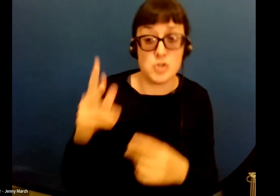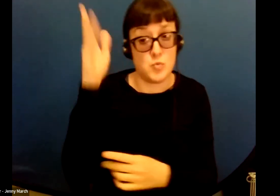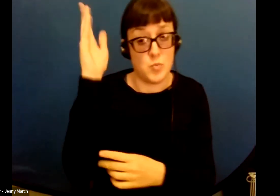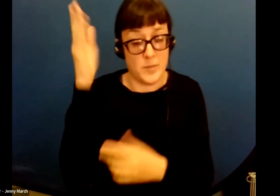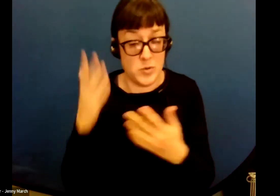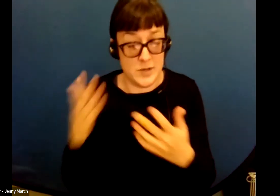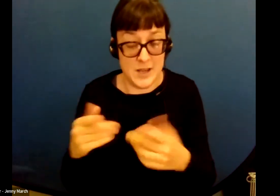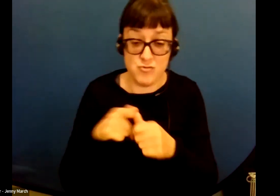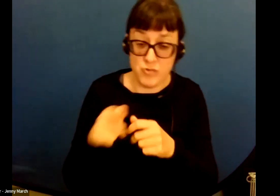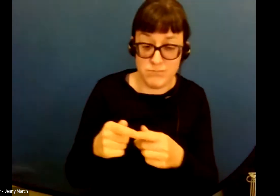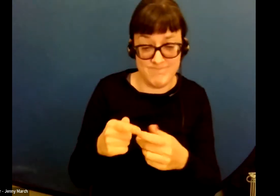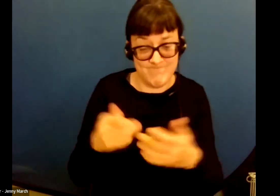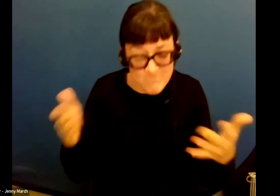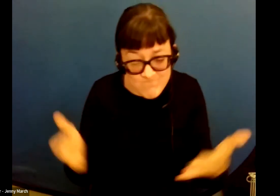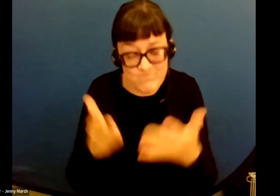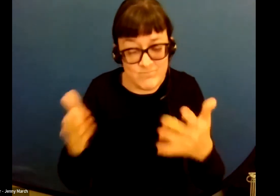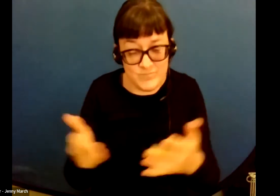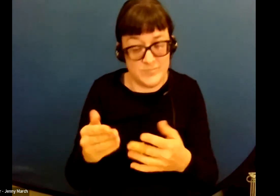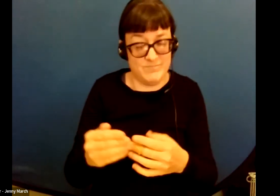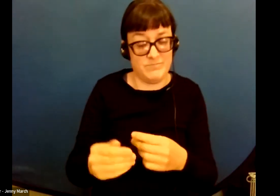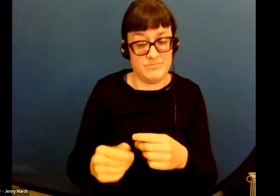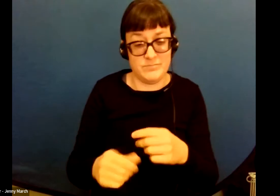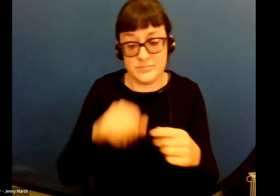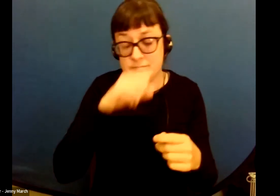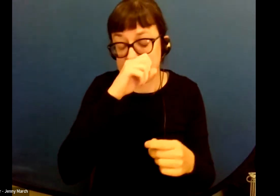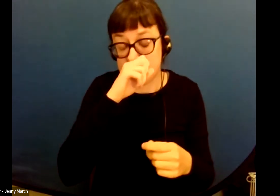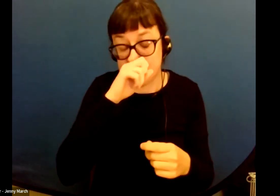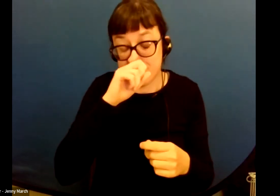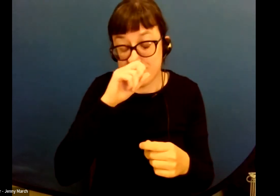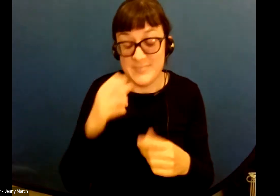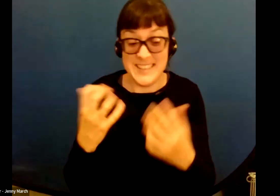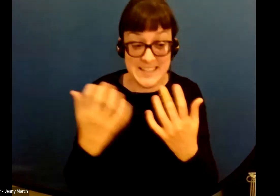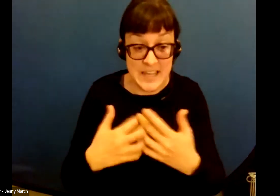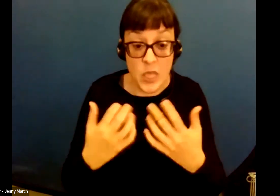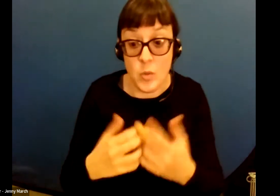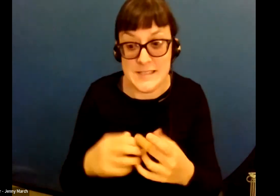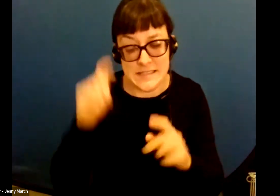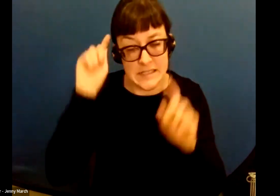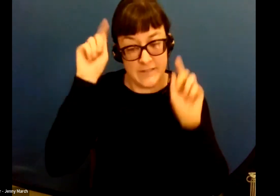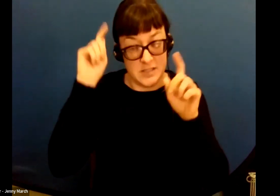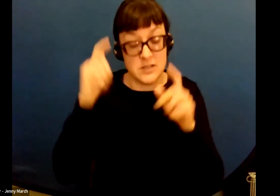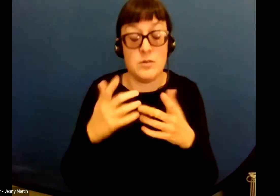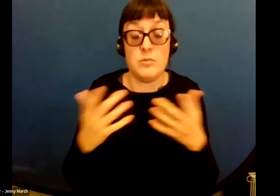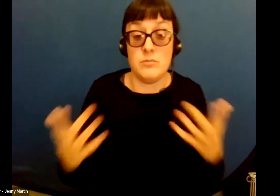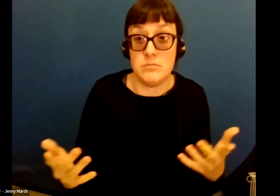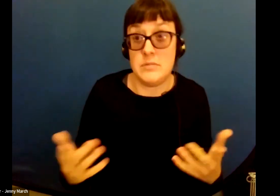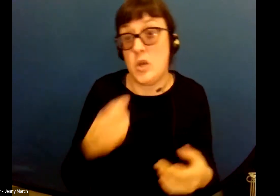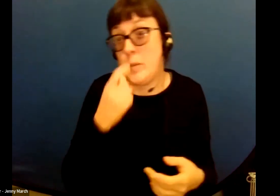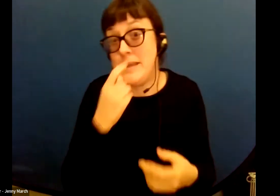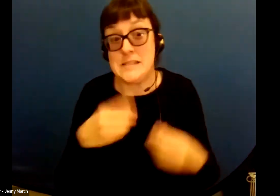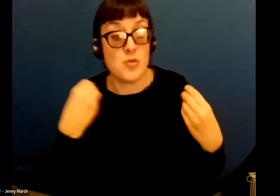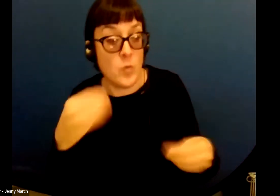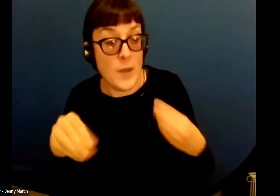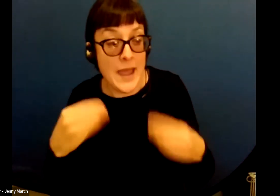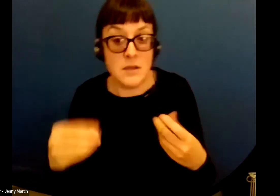to make sure that the tremendous insights, technologies and innovations that we have, whether that's software that